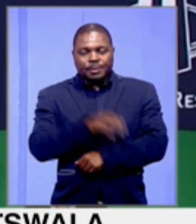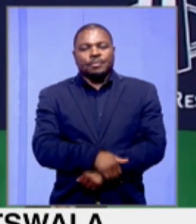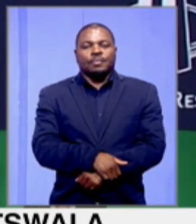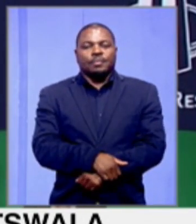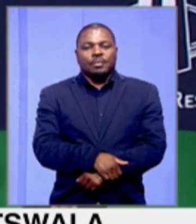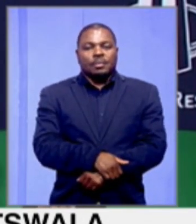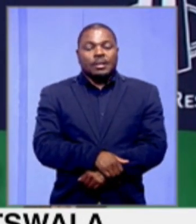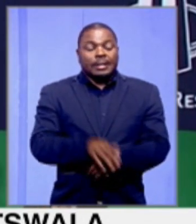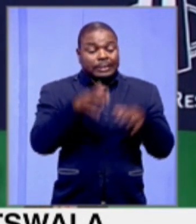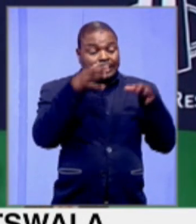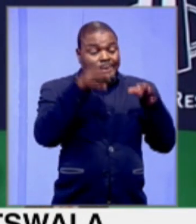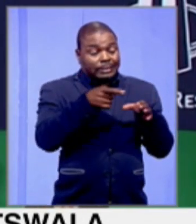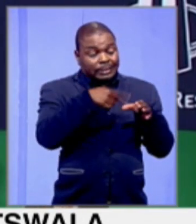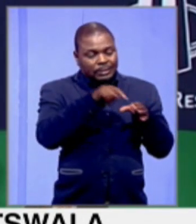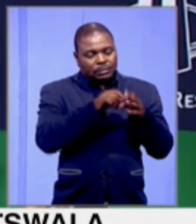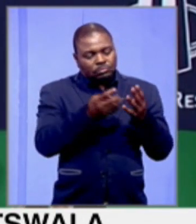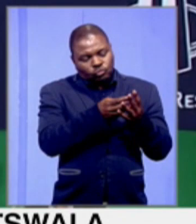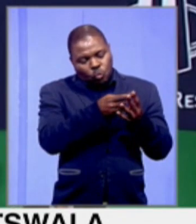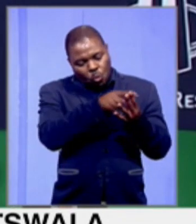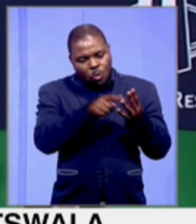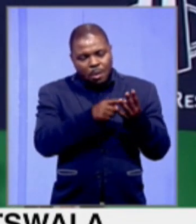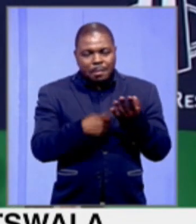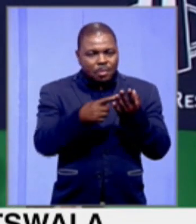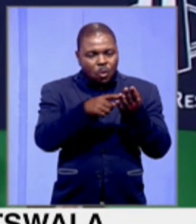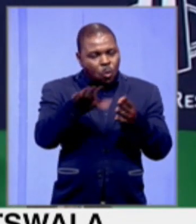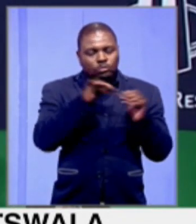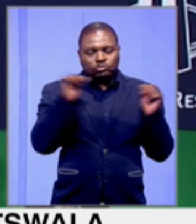2023. The decision was unanimous.